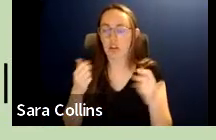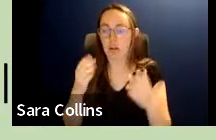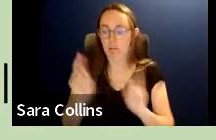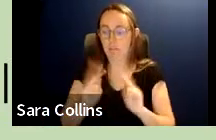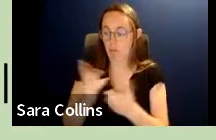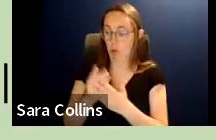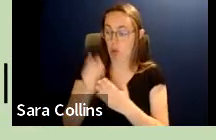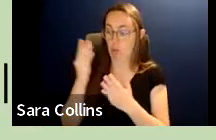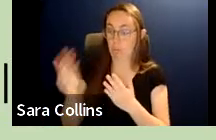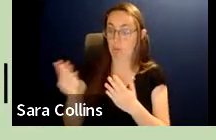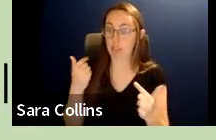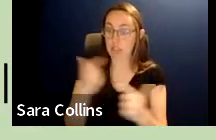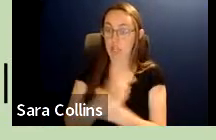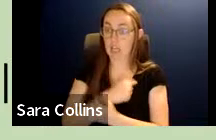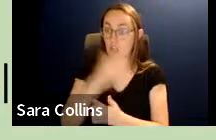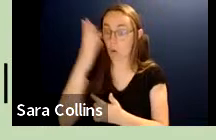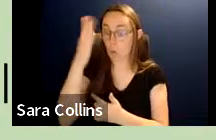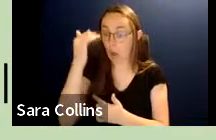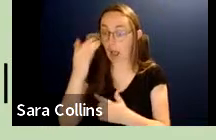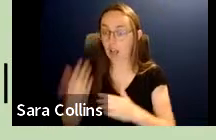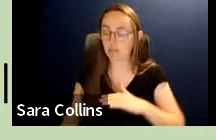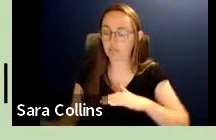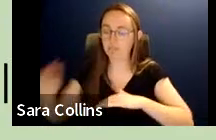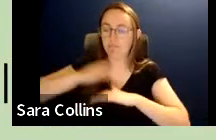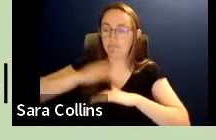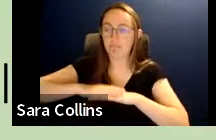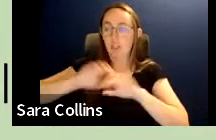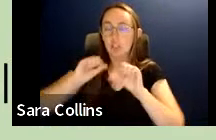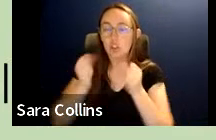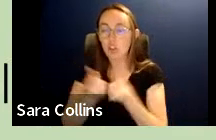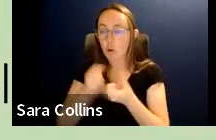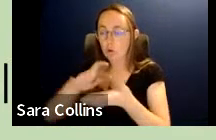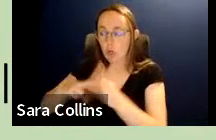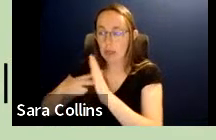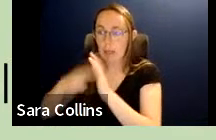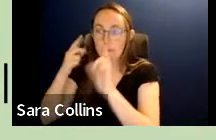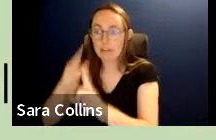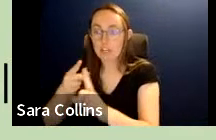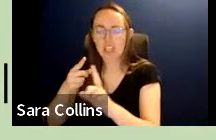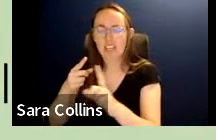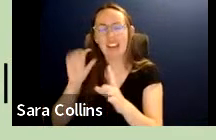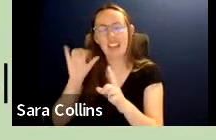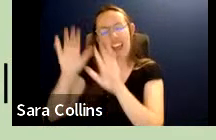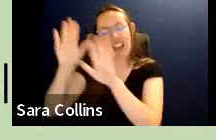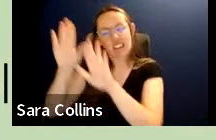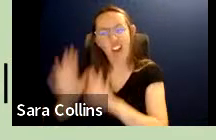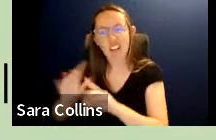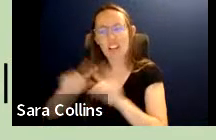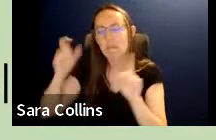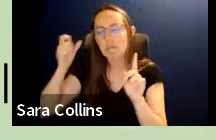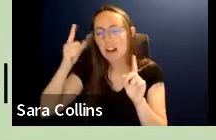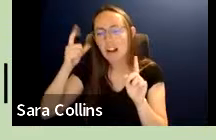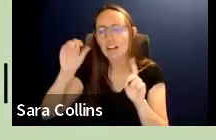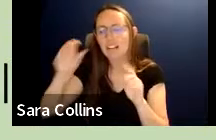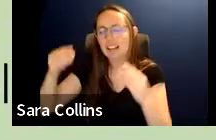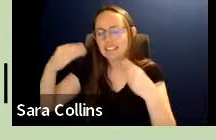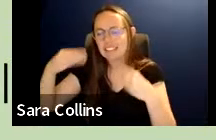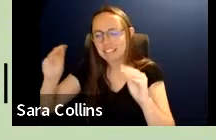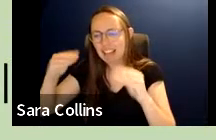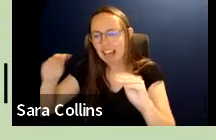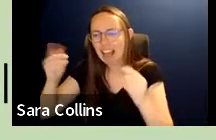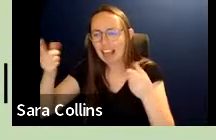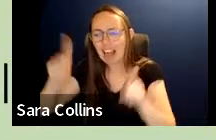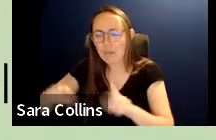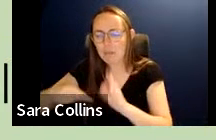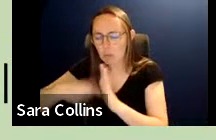the overlaying social mission that we have. That's great, but that's a sale that I'll get once. It's actually even not